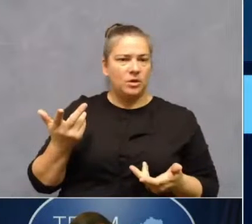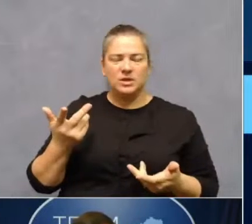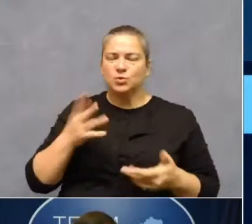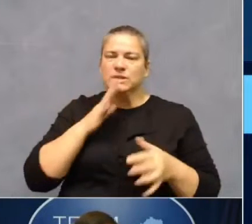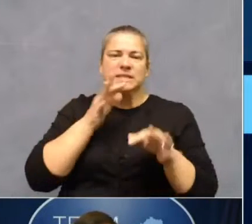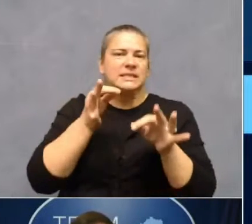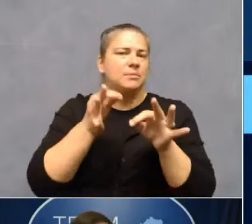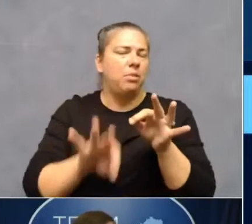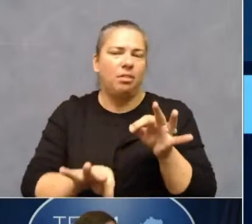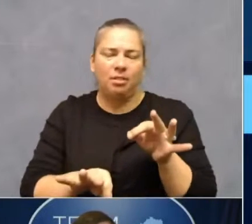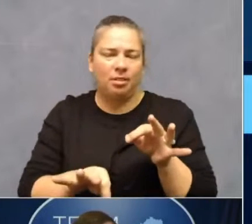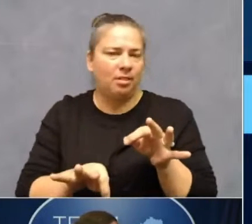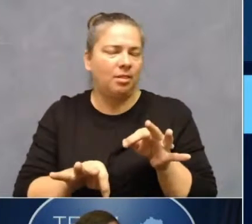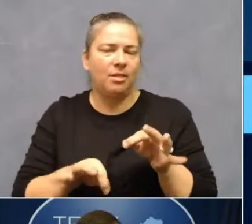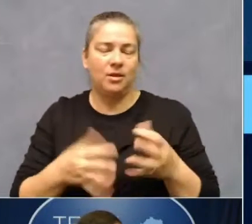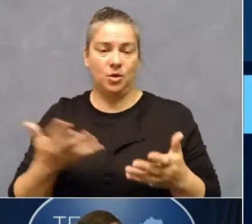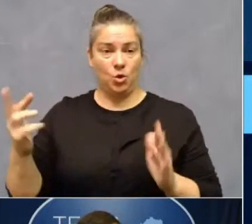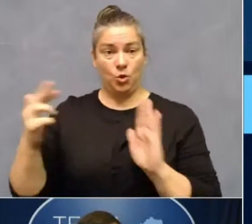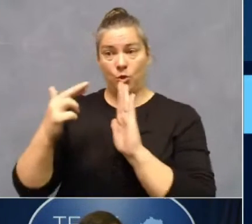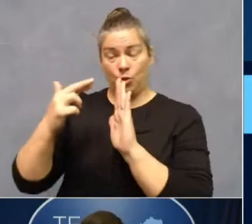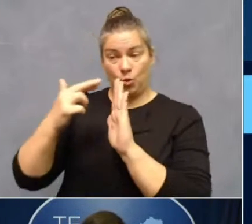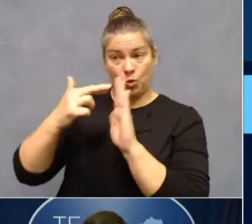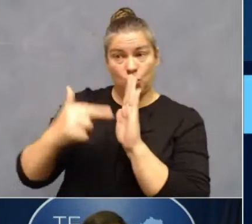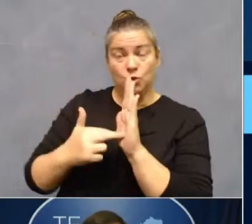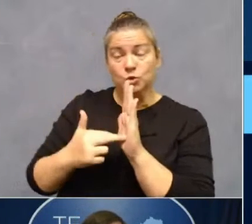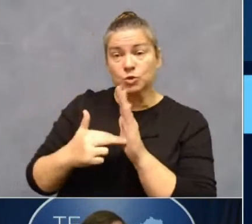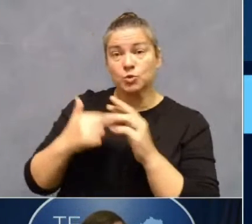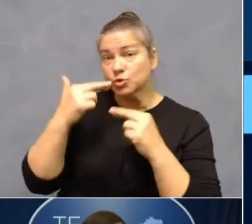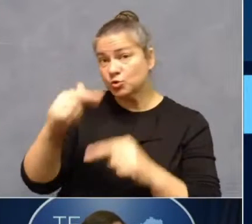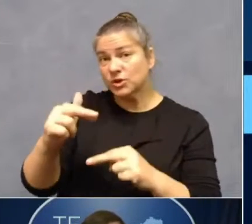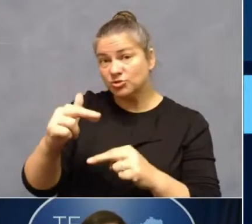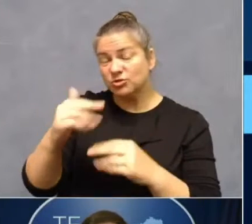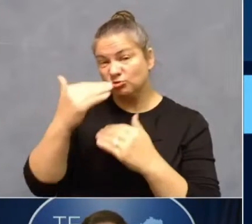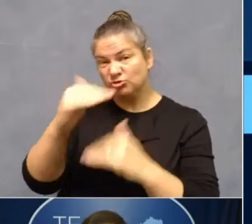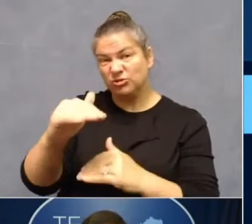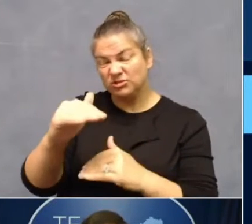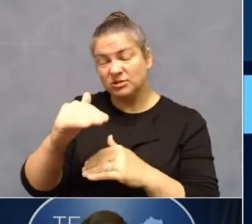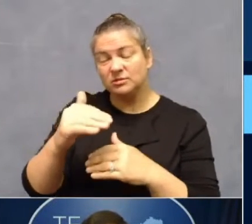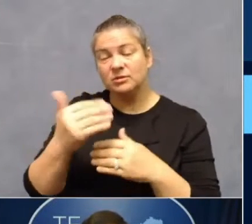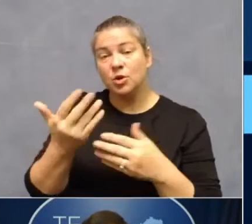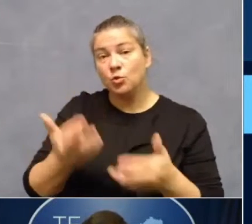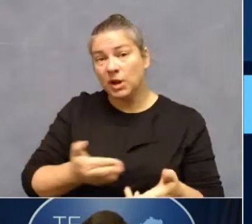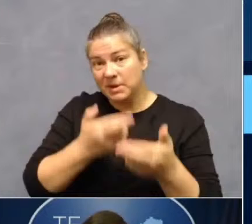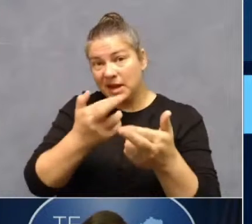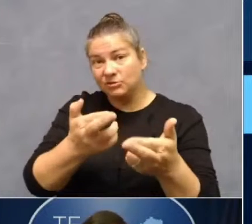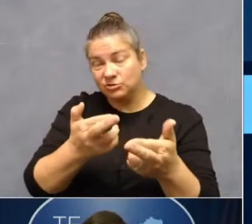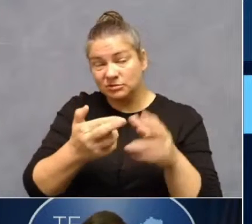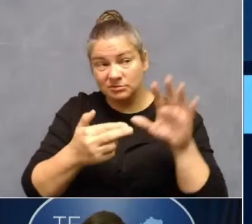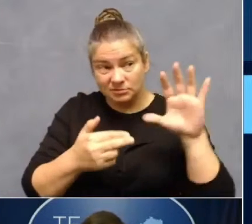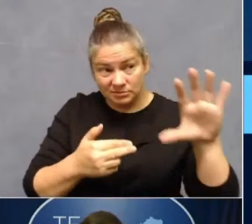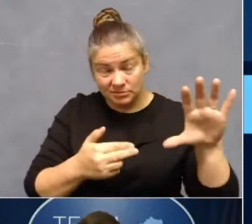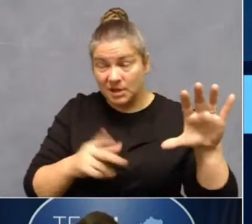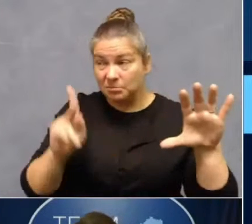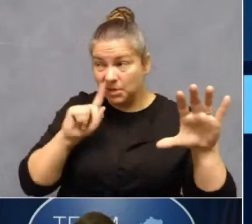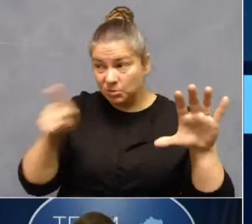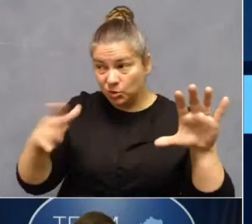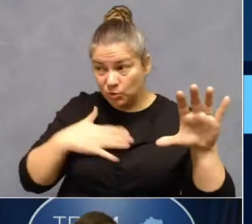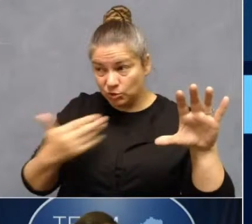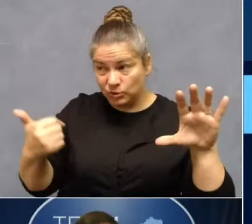of the rules, restrictions, recommendations, times the number of people willing to follow them. And if